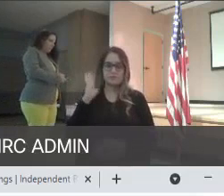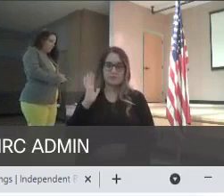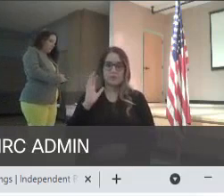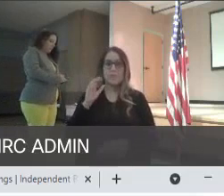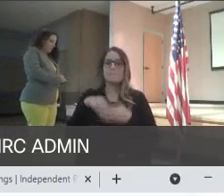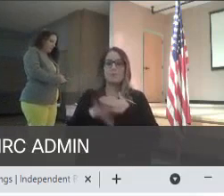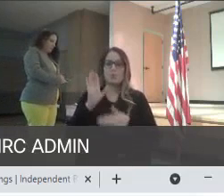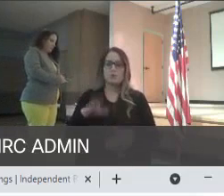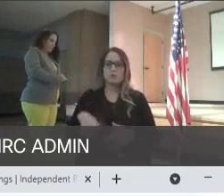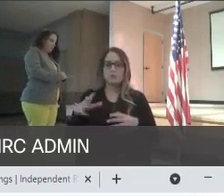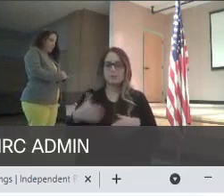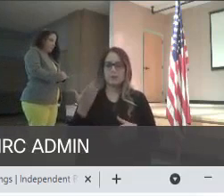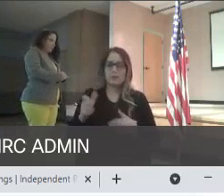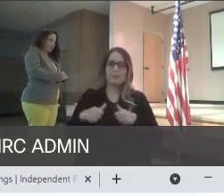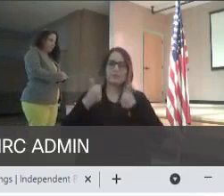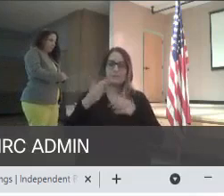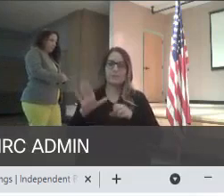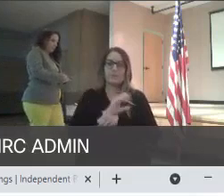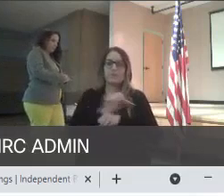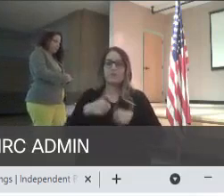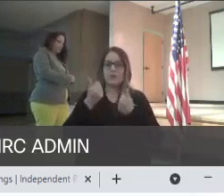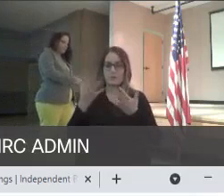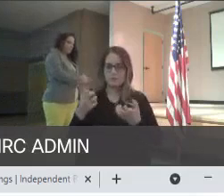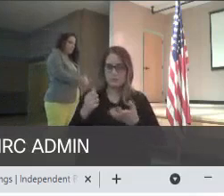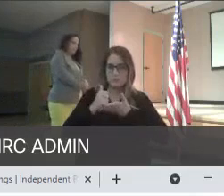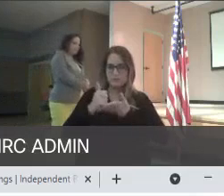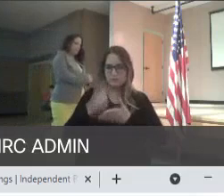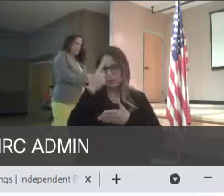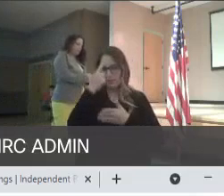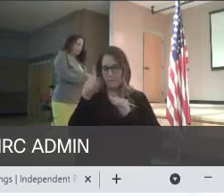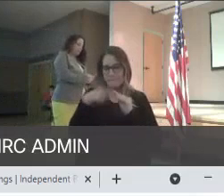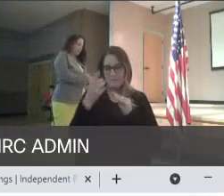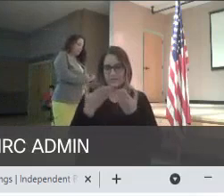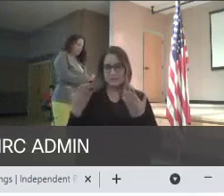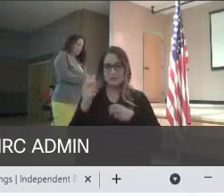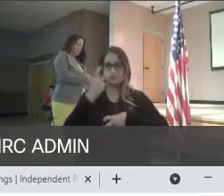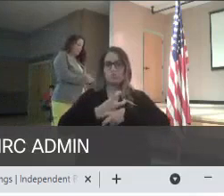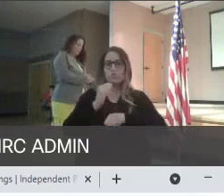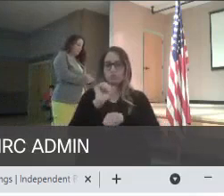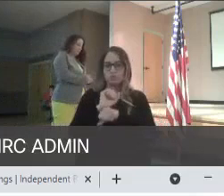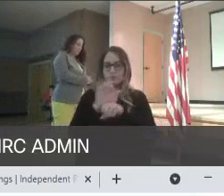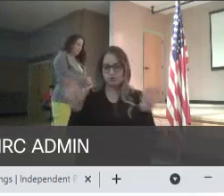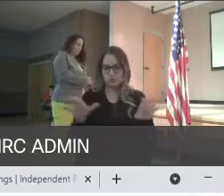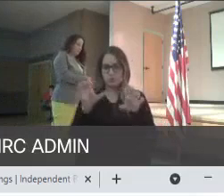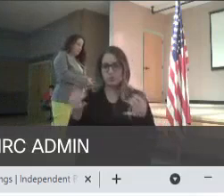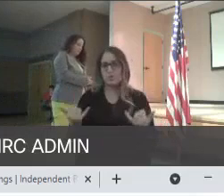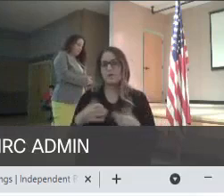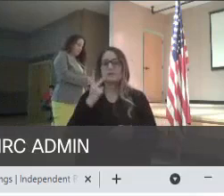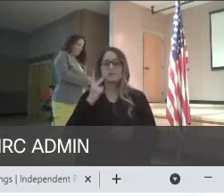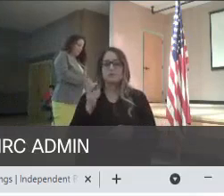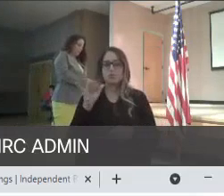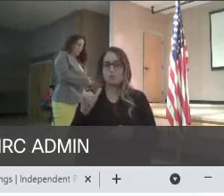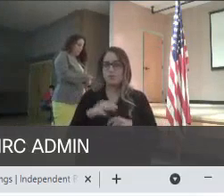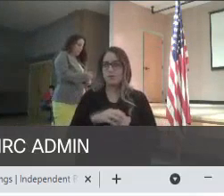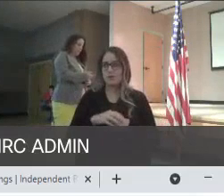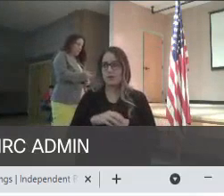in Arizona. I wanted to come to you today and help consider a few things on a very hard job that you guys are doing.